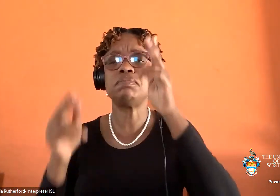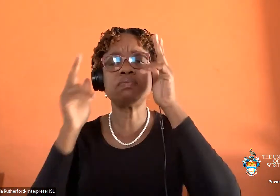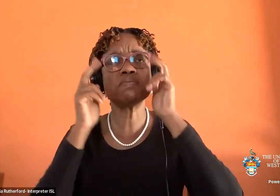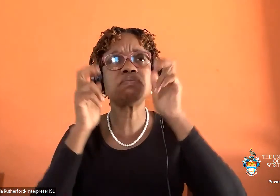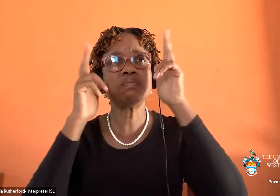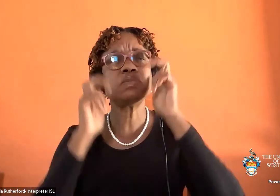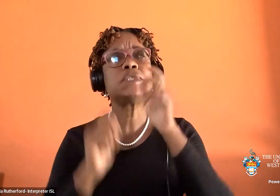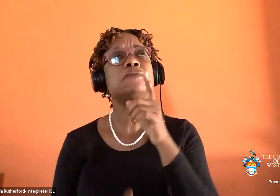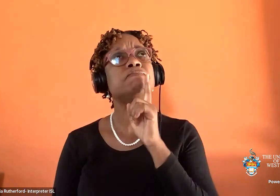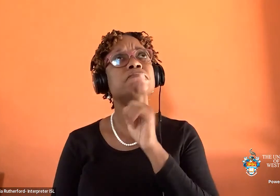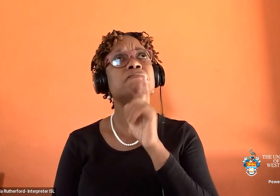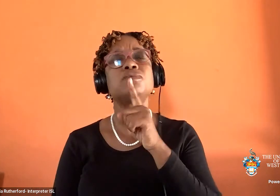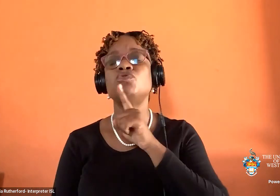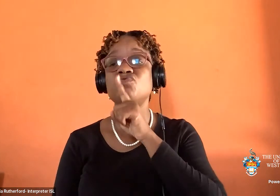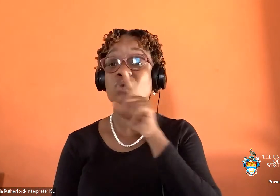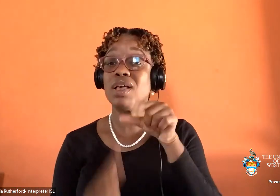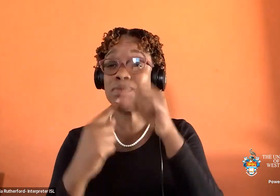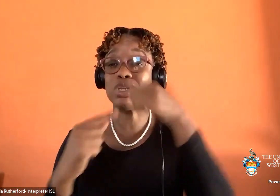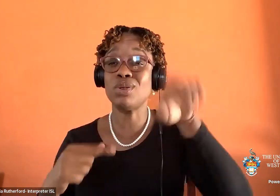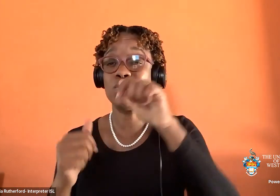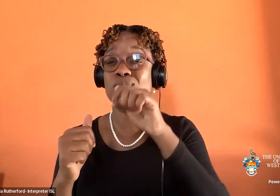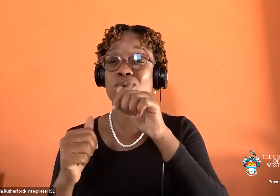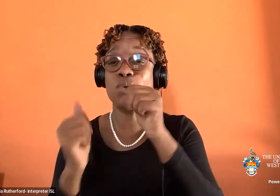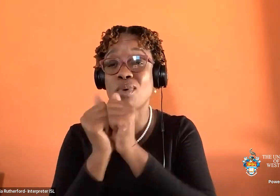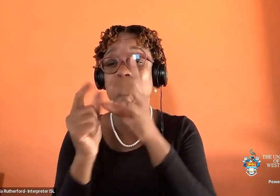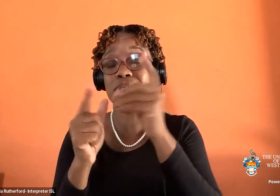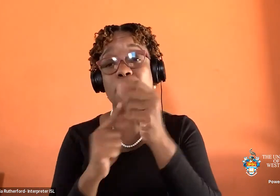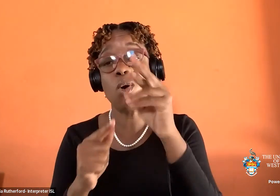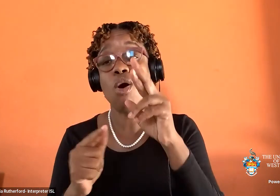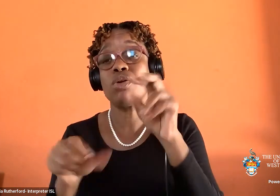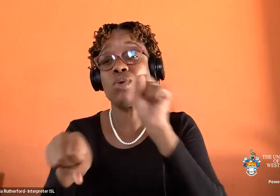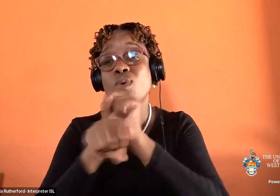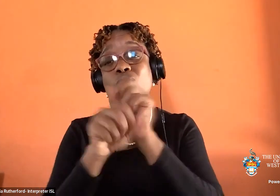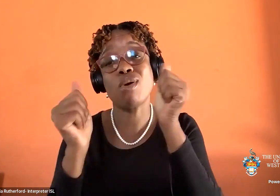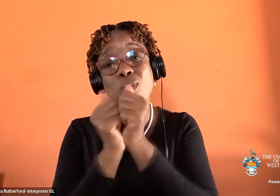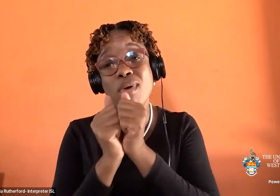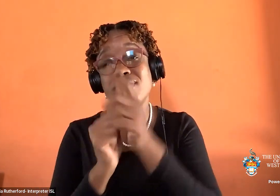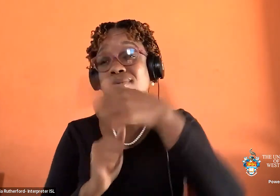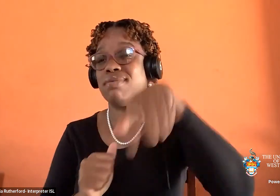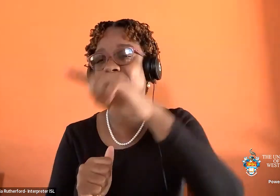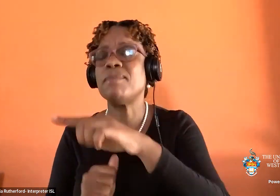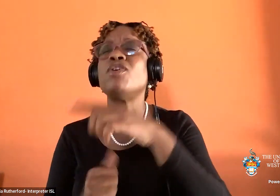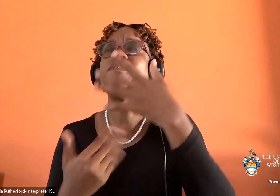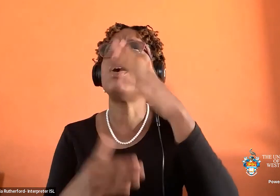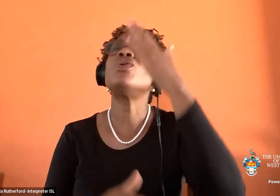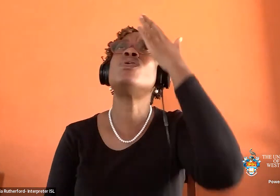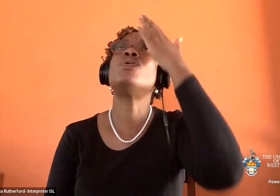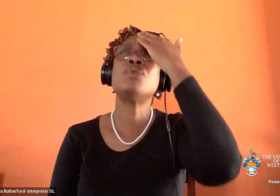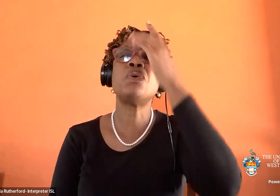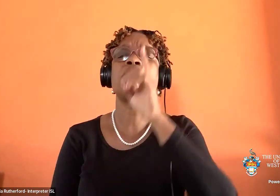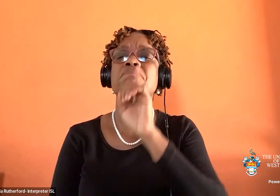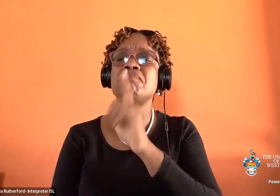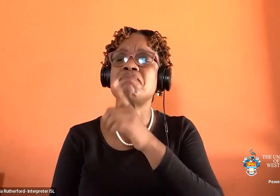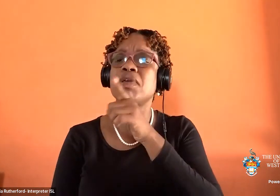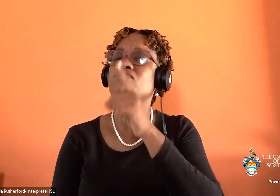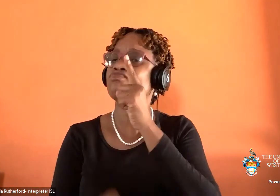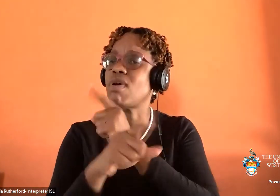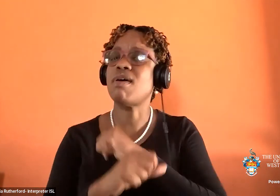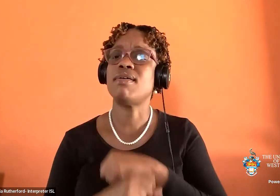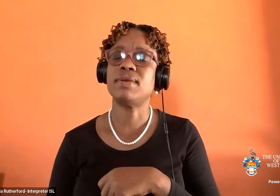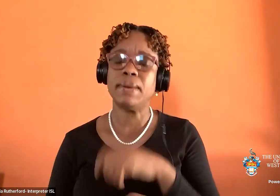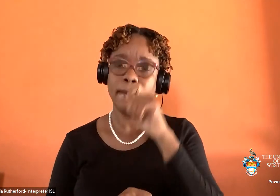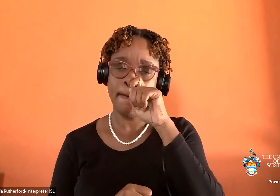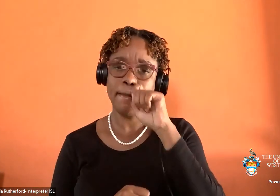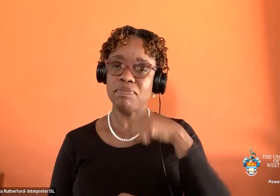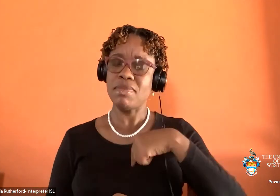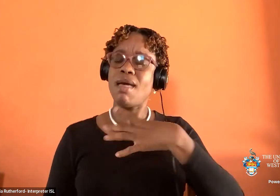if you're a person with a disability or work with persons with disabilities. What I also liked are